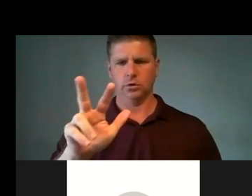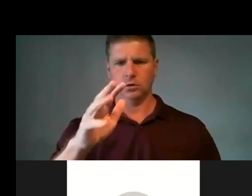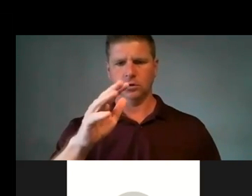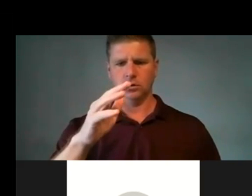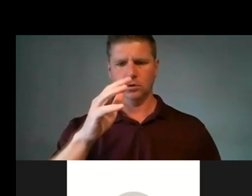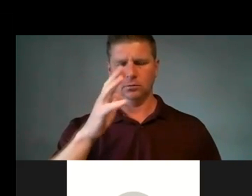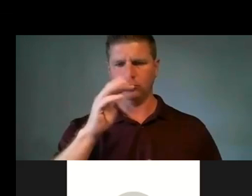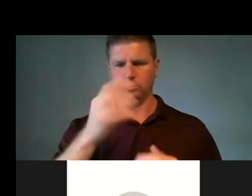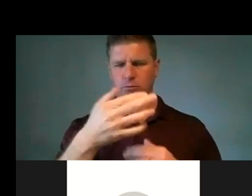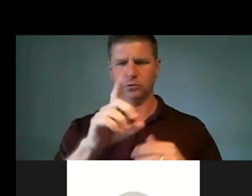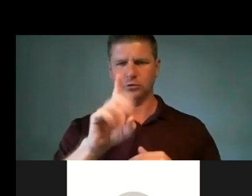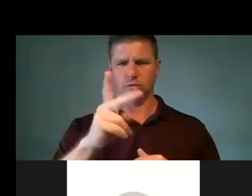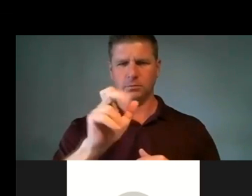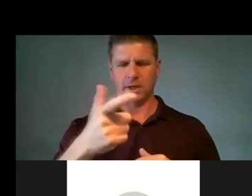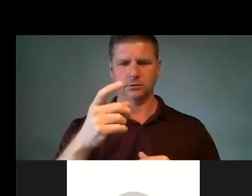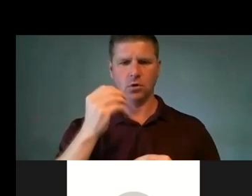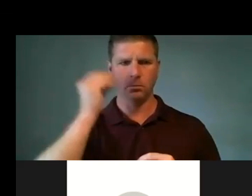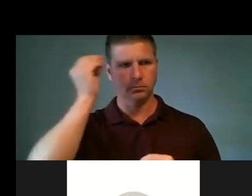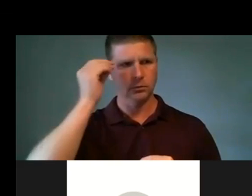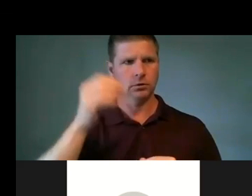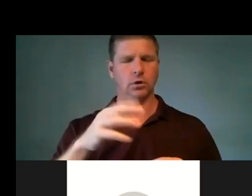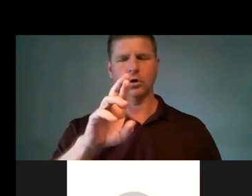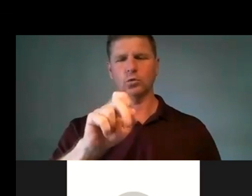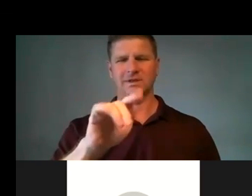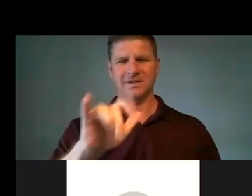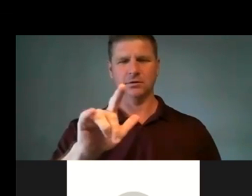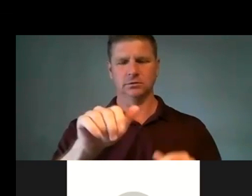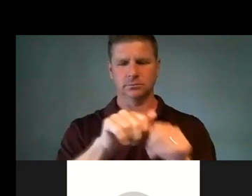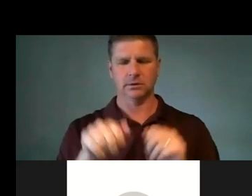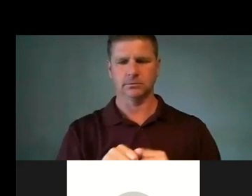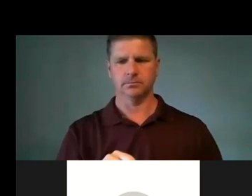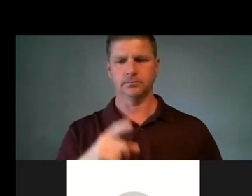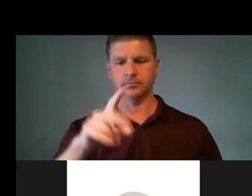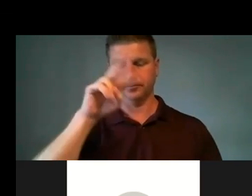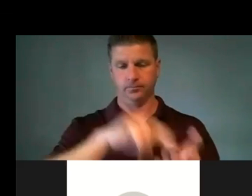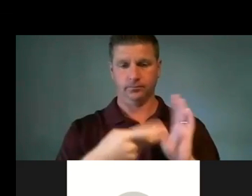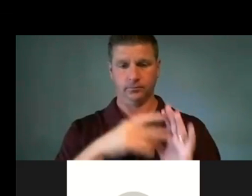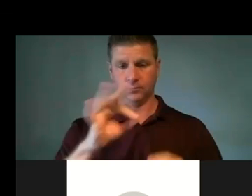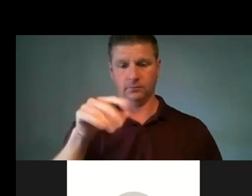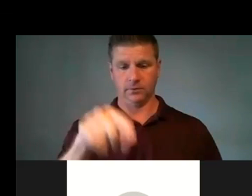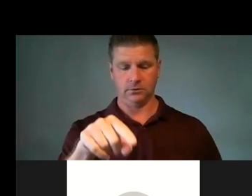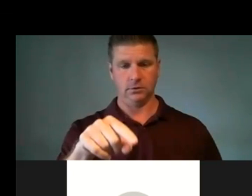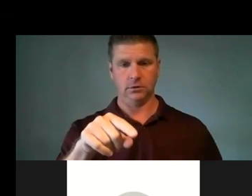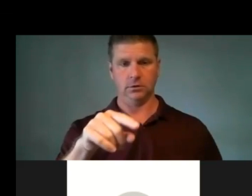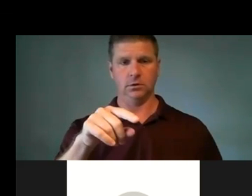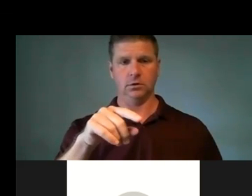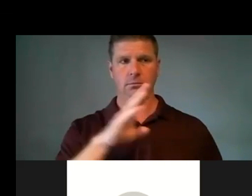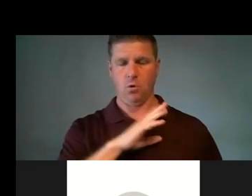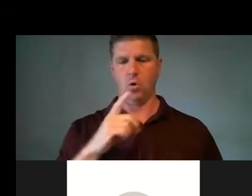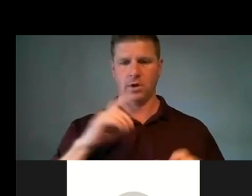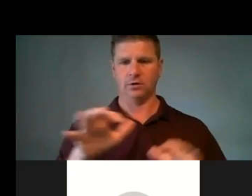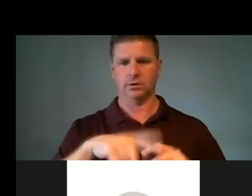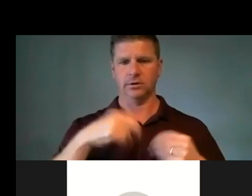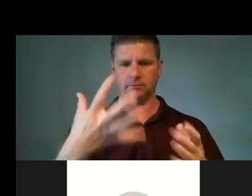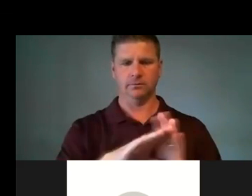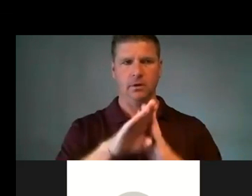homes featuring small ground floor retail spaces. The purpose of this board action is to give the developer